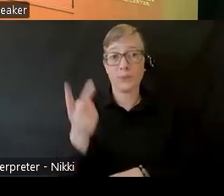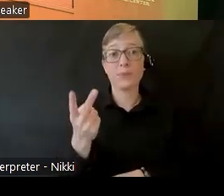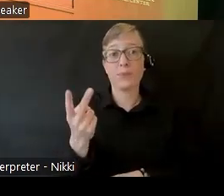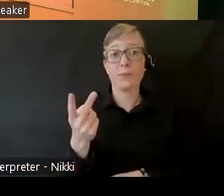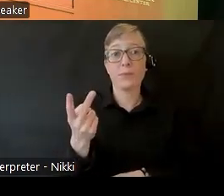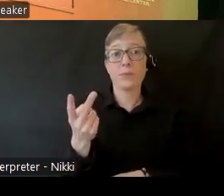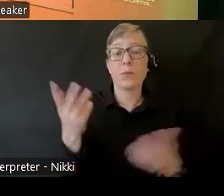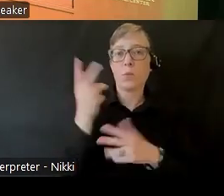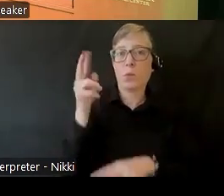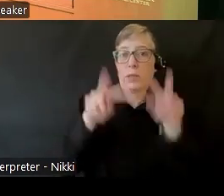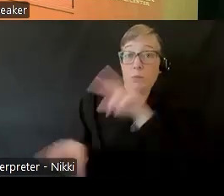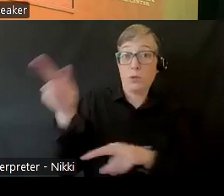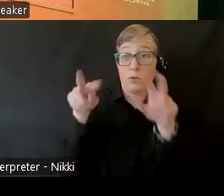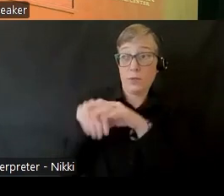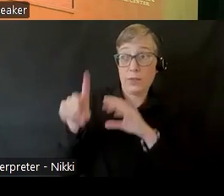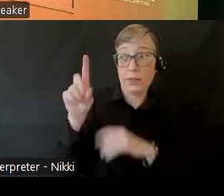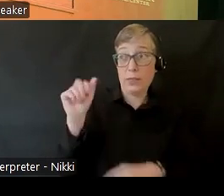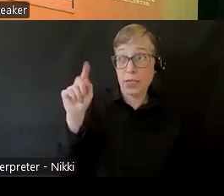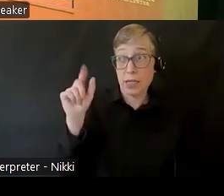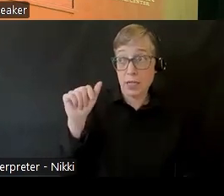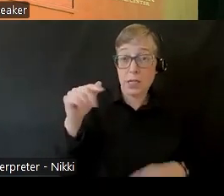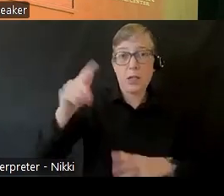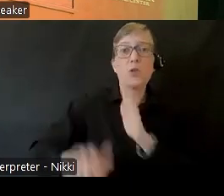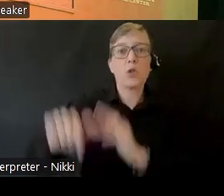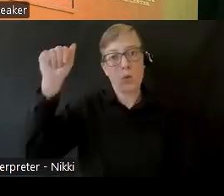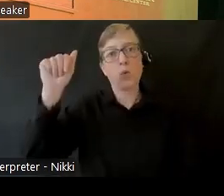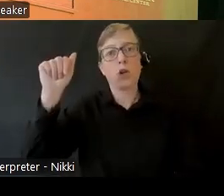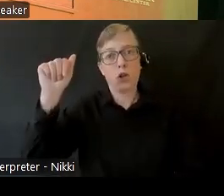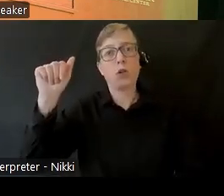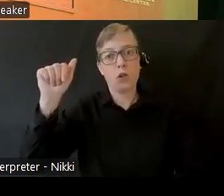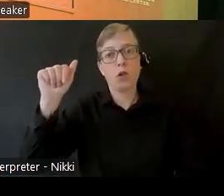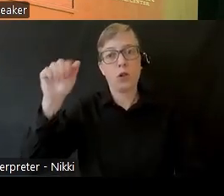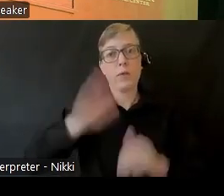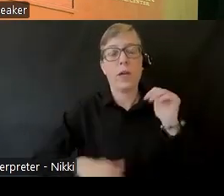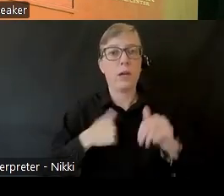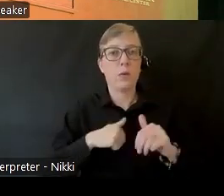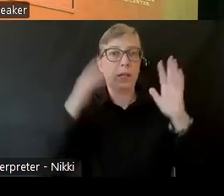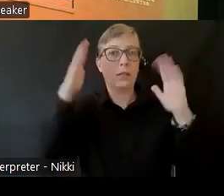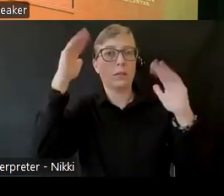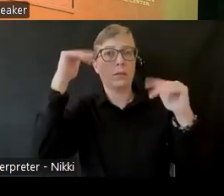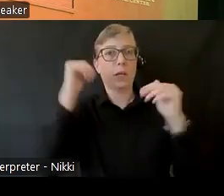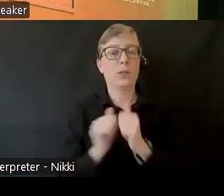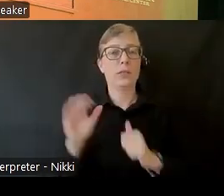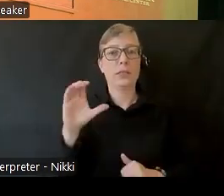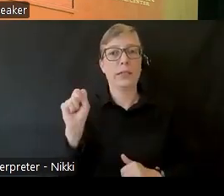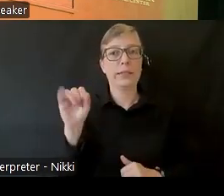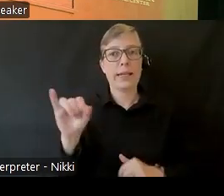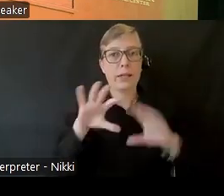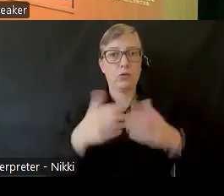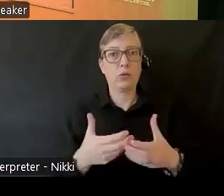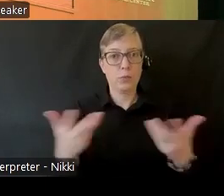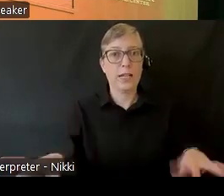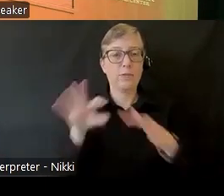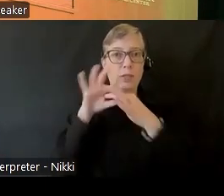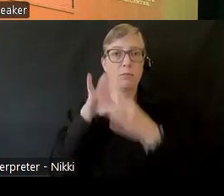what's observed in the data, is significantly lower than what would have been expected if the CSI group had belonged